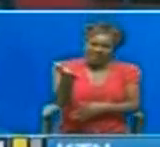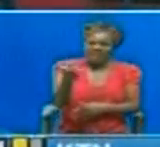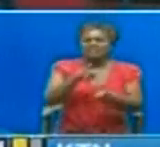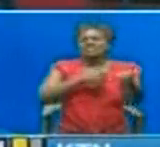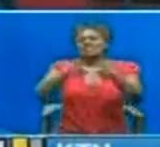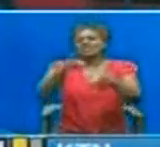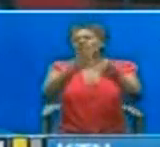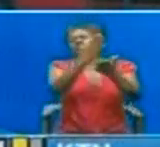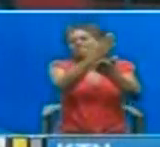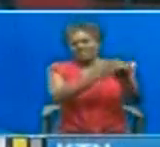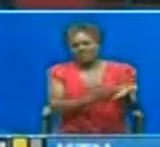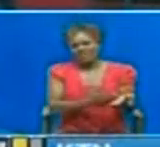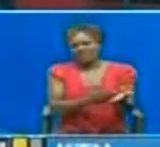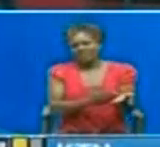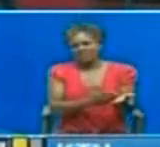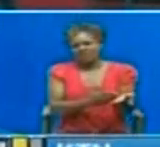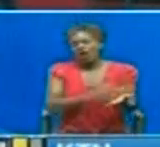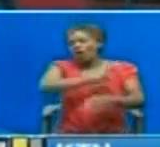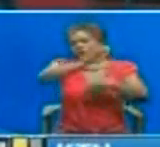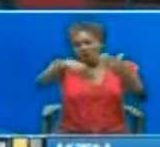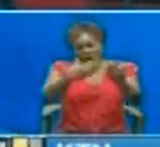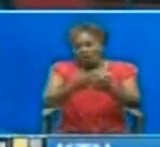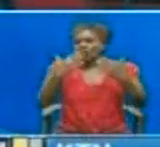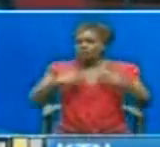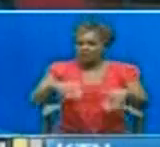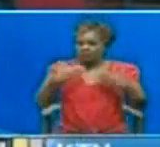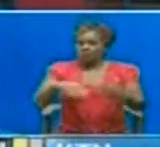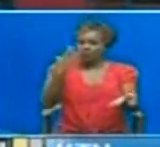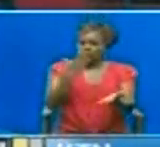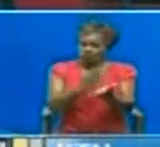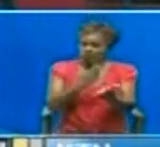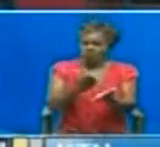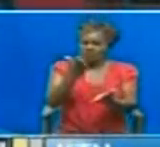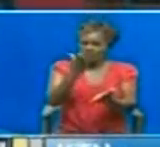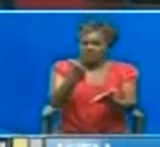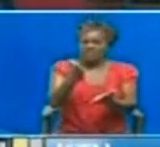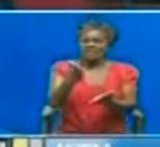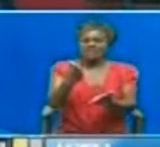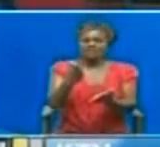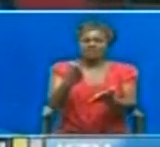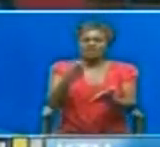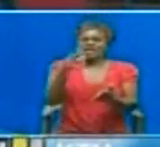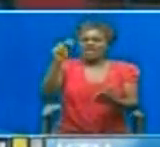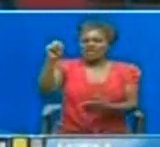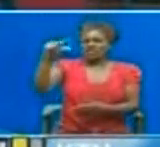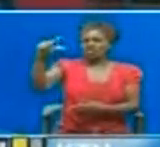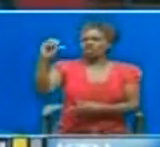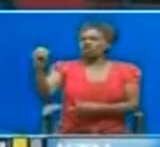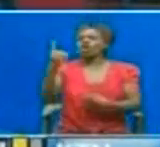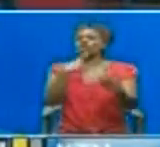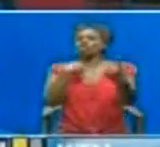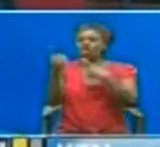the transport sector? And all these people who are up in arms, all these NGOs that talk